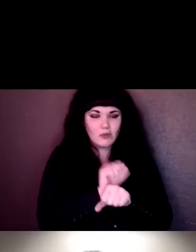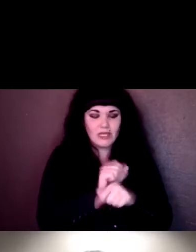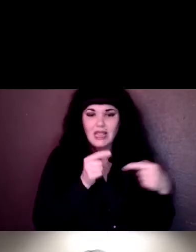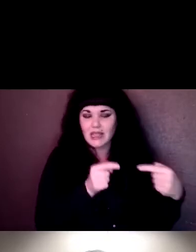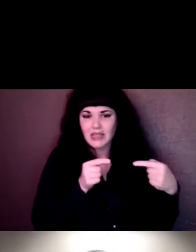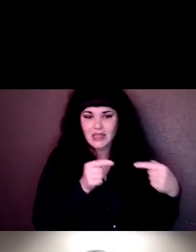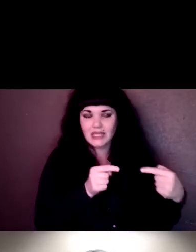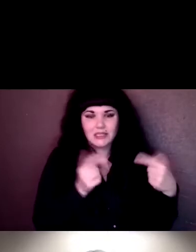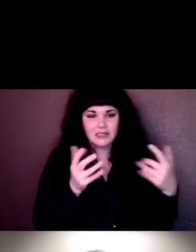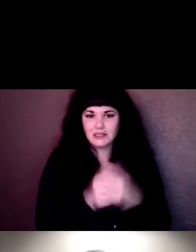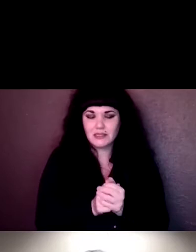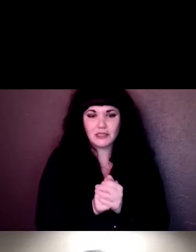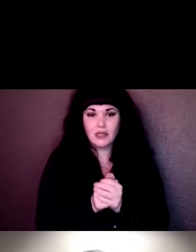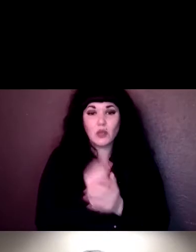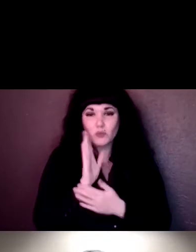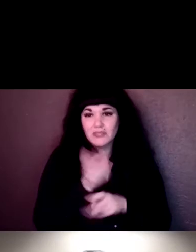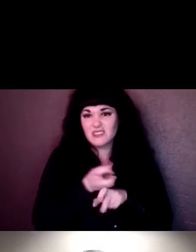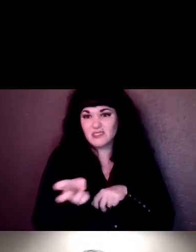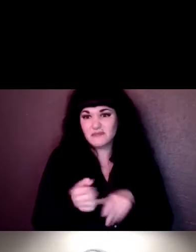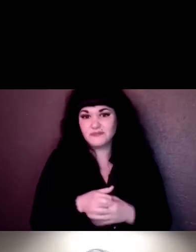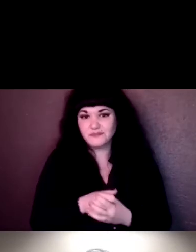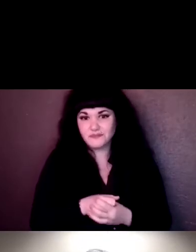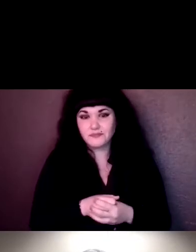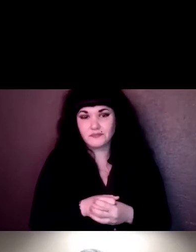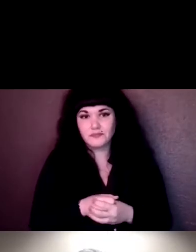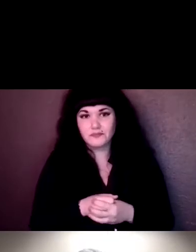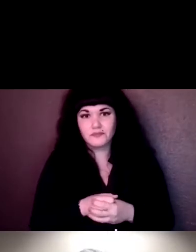be degraded to a great degree.